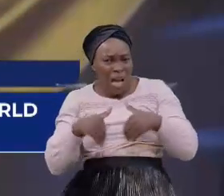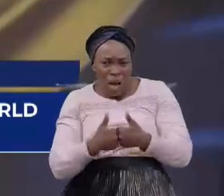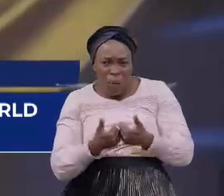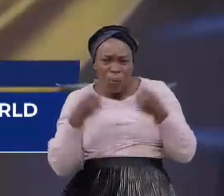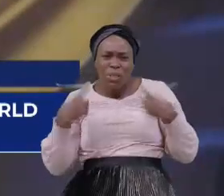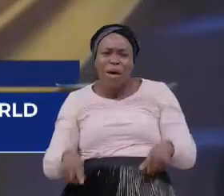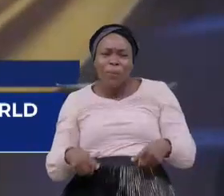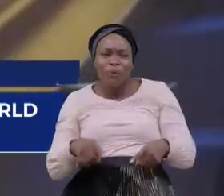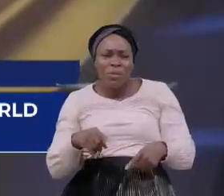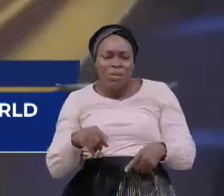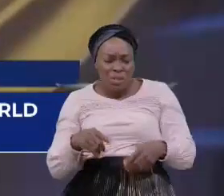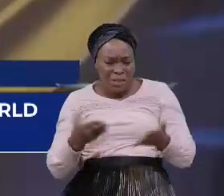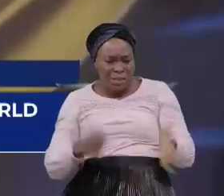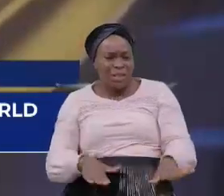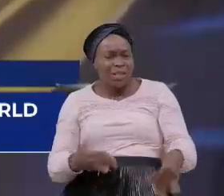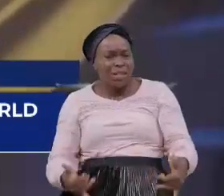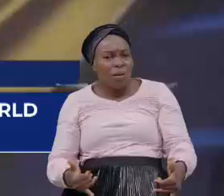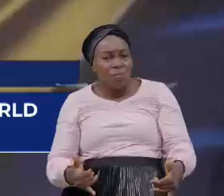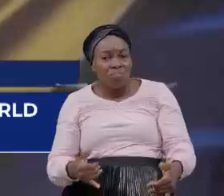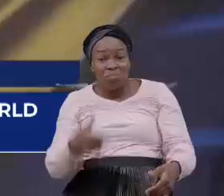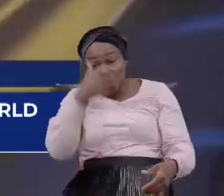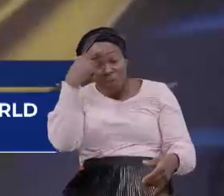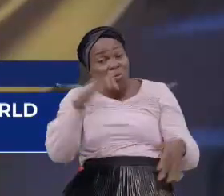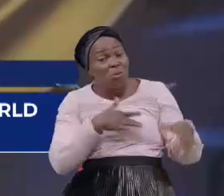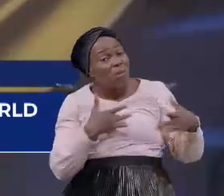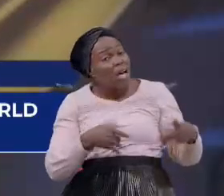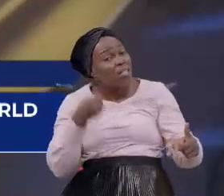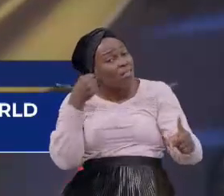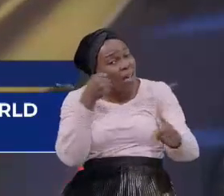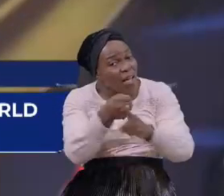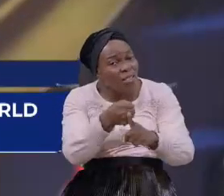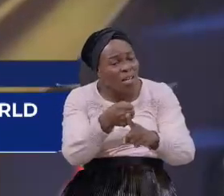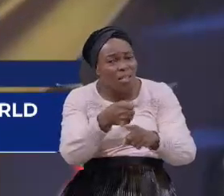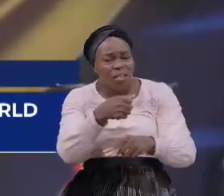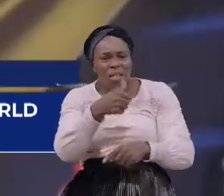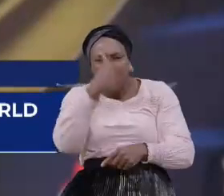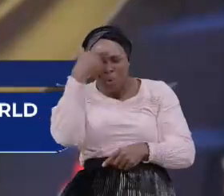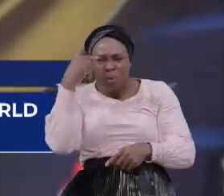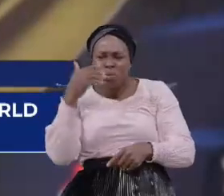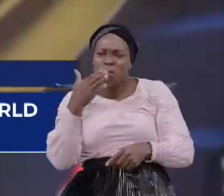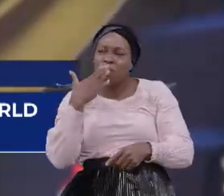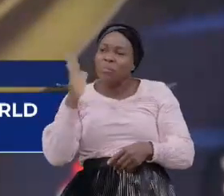bear the heavy load of the bad news he's been hearing. The heart packed up and the